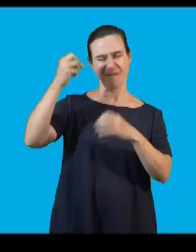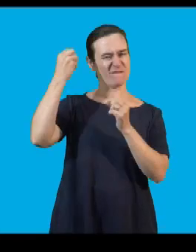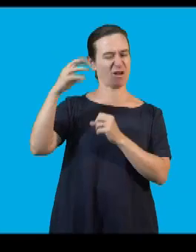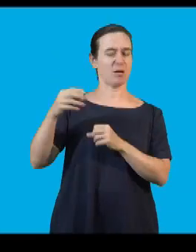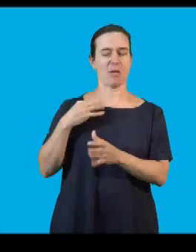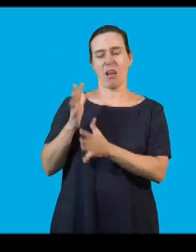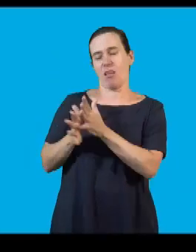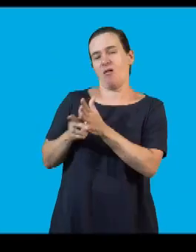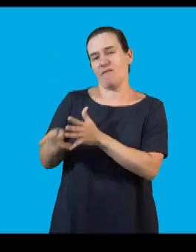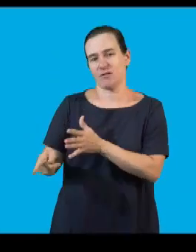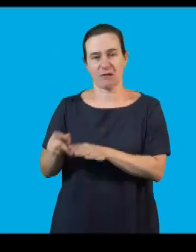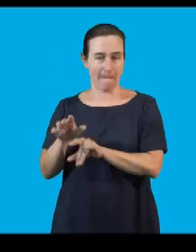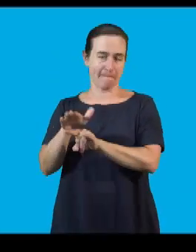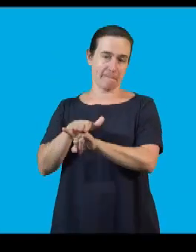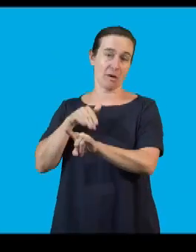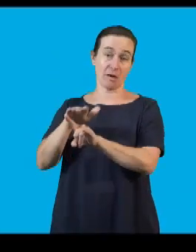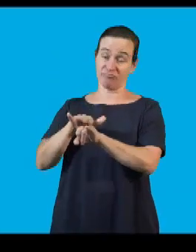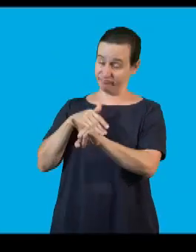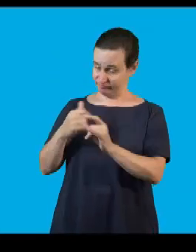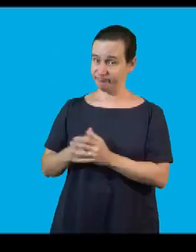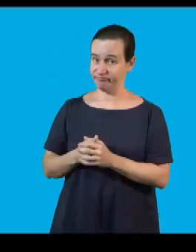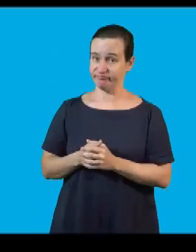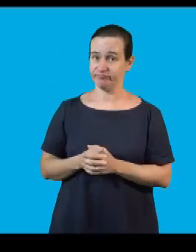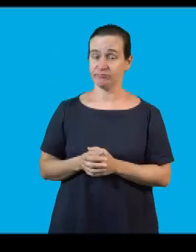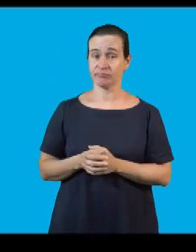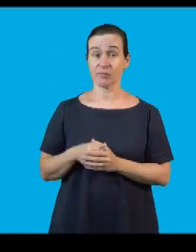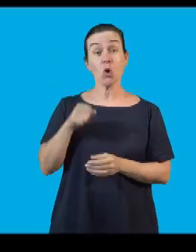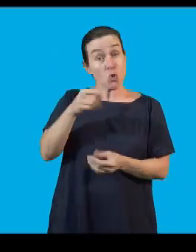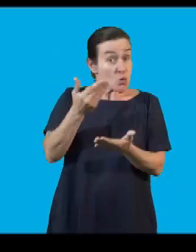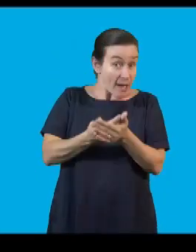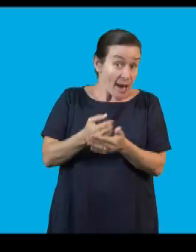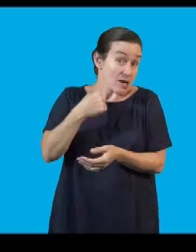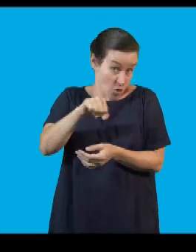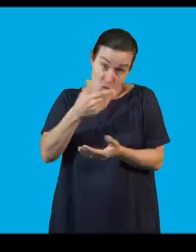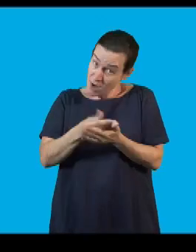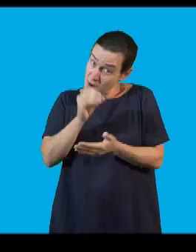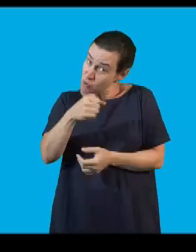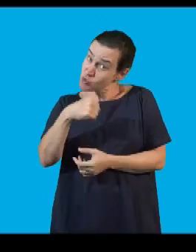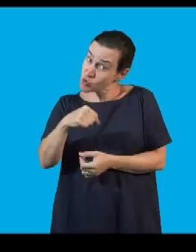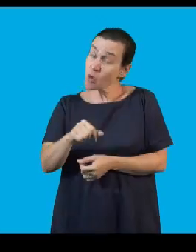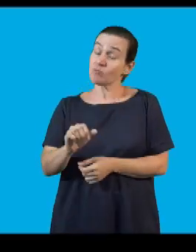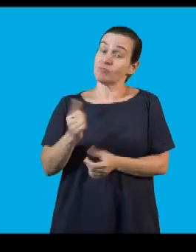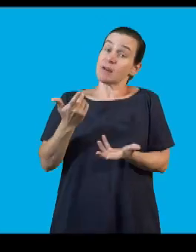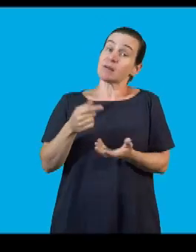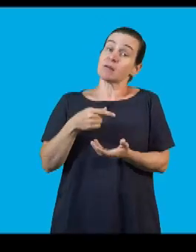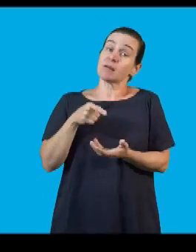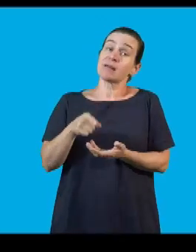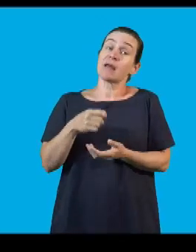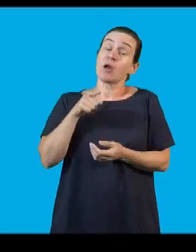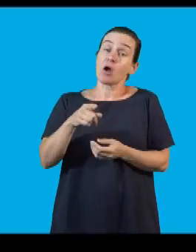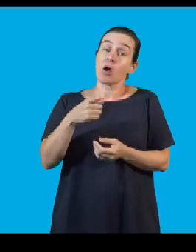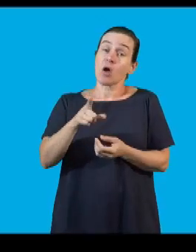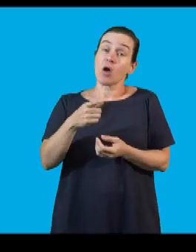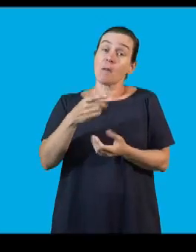there for them, and they're not seeing to the needs of the pet. Now remember, you can't say no. The cartoon is